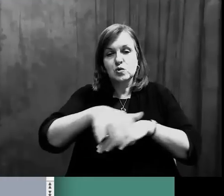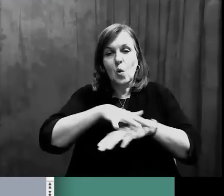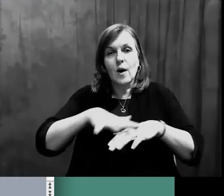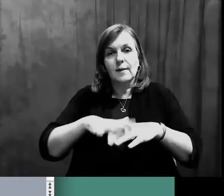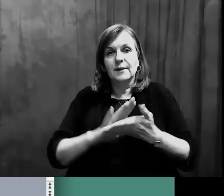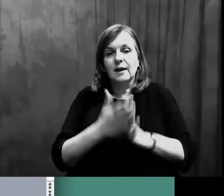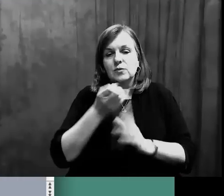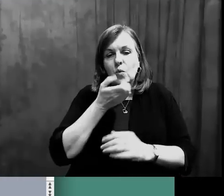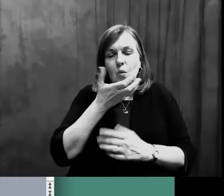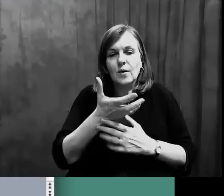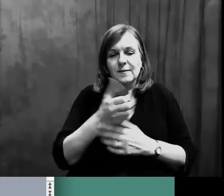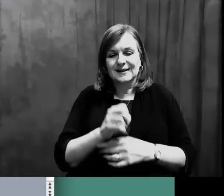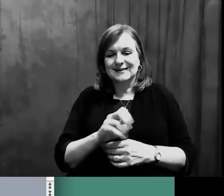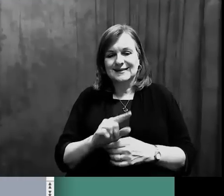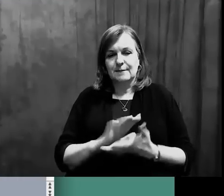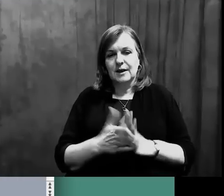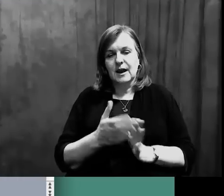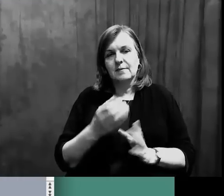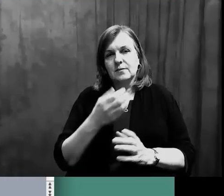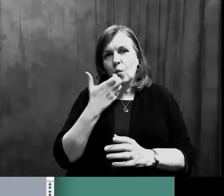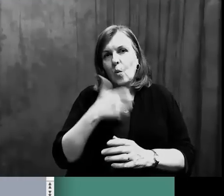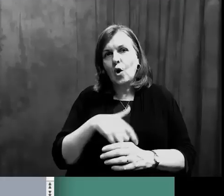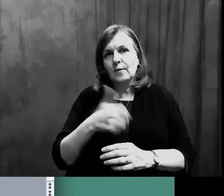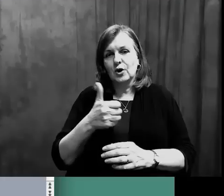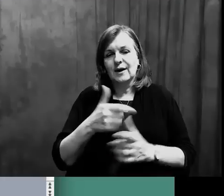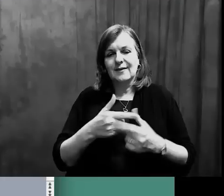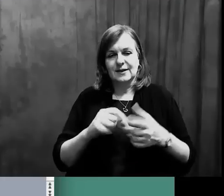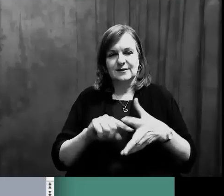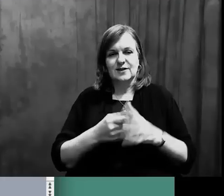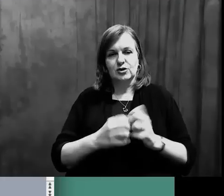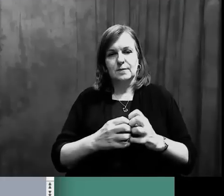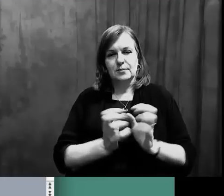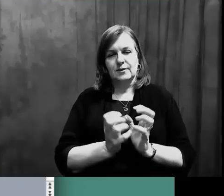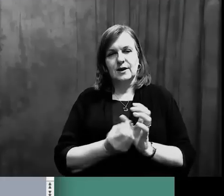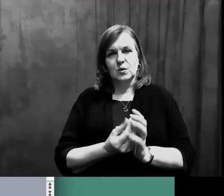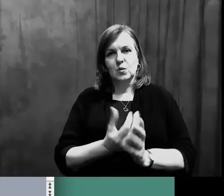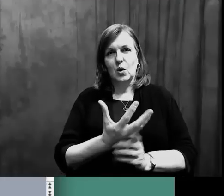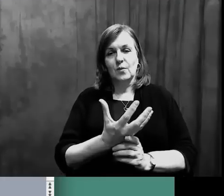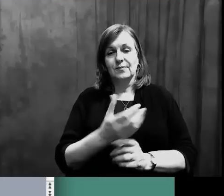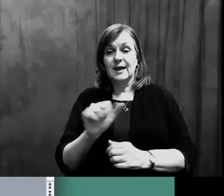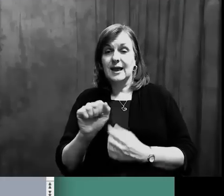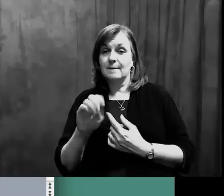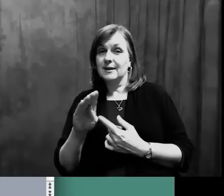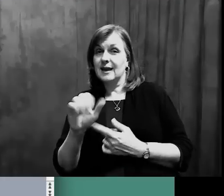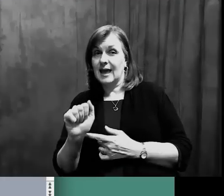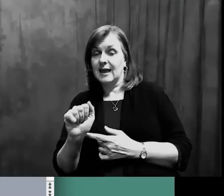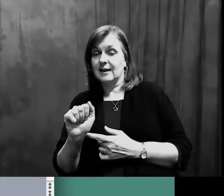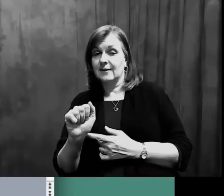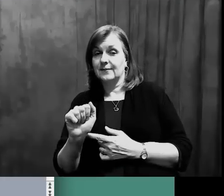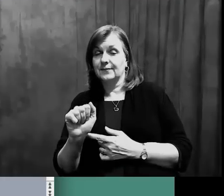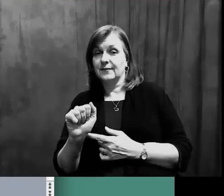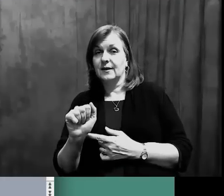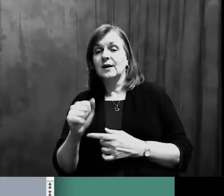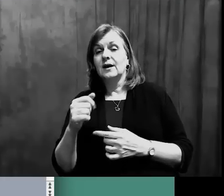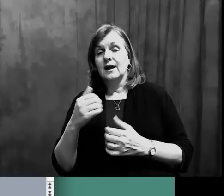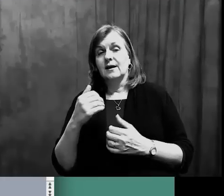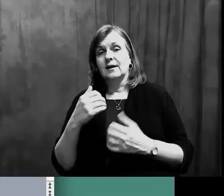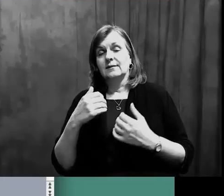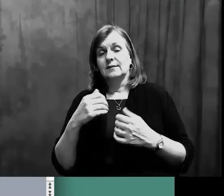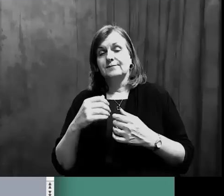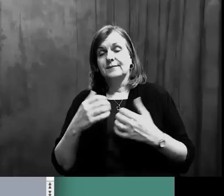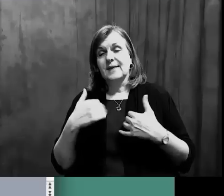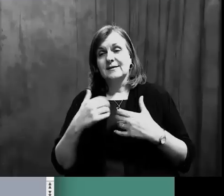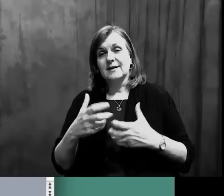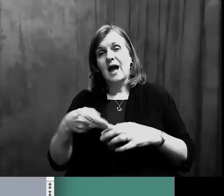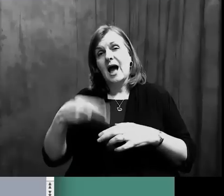The longer the sun is out, the warmer the soils become. The seed heats up and it will want to germinate. Well, it turns out that ABA